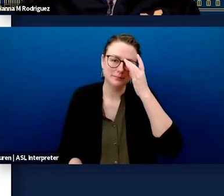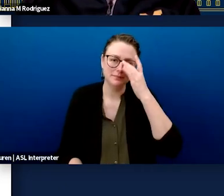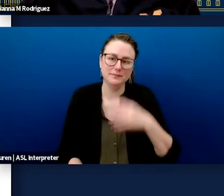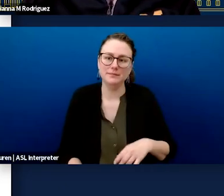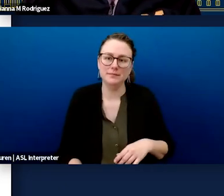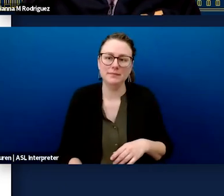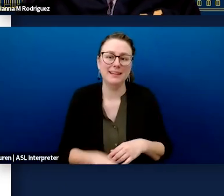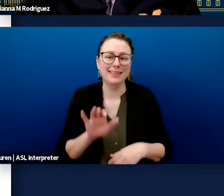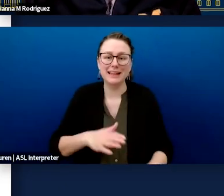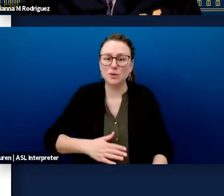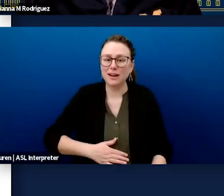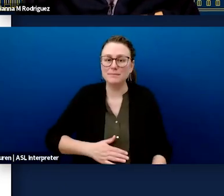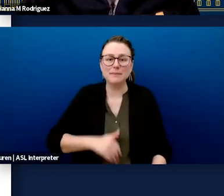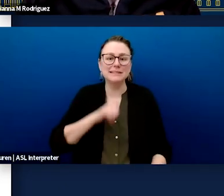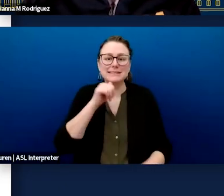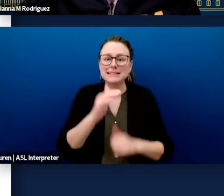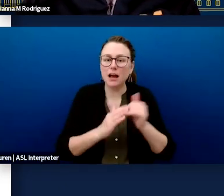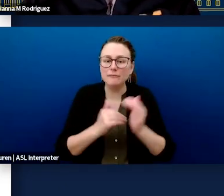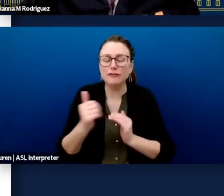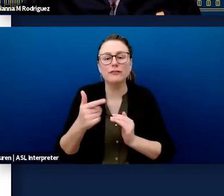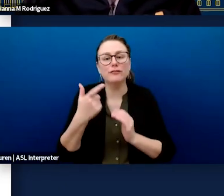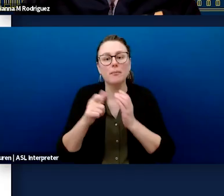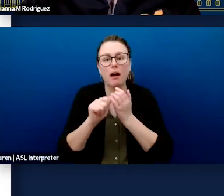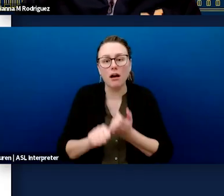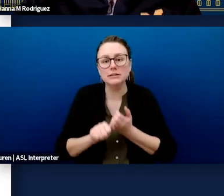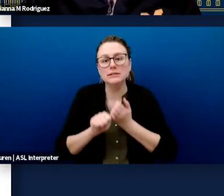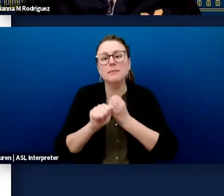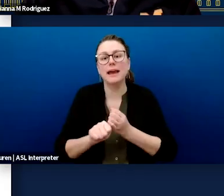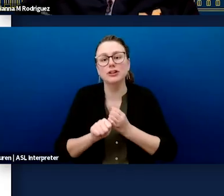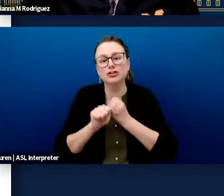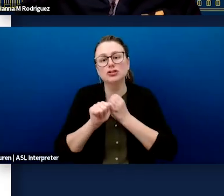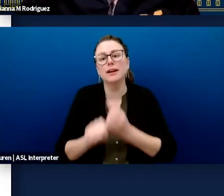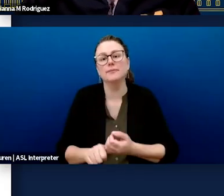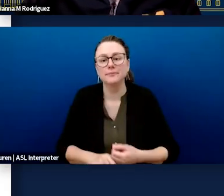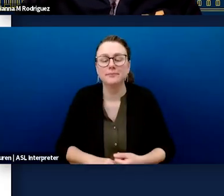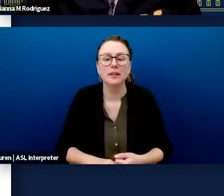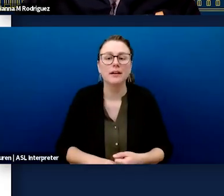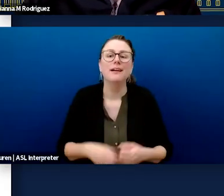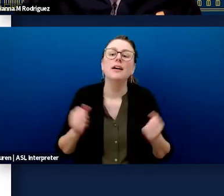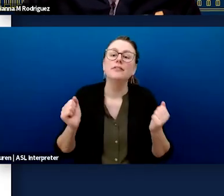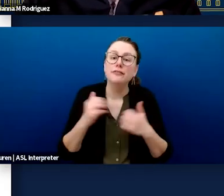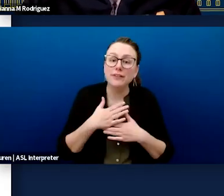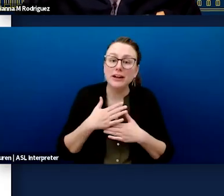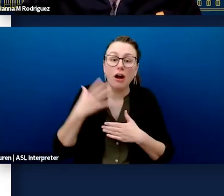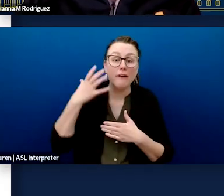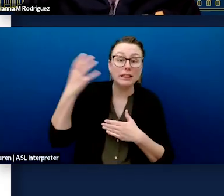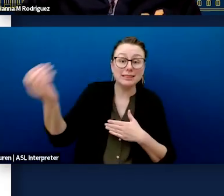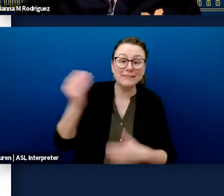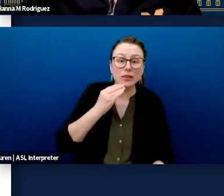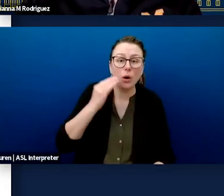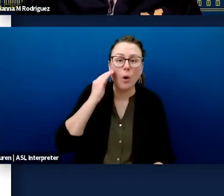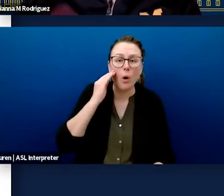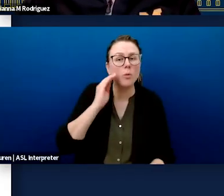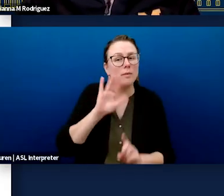eliminating the abdominal discomfort from constipation, etc. Fear of leaving the home is another